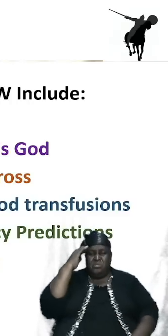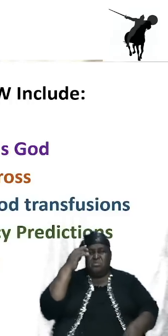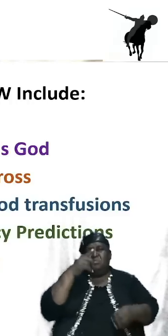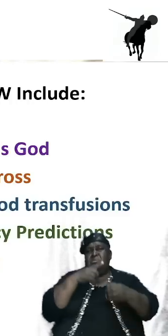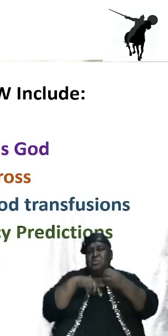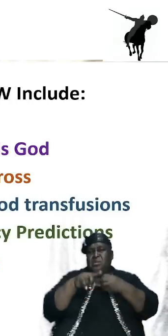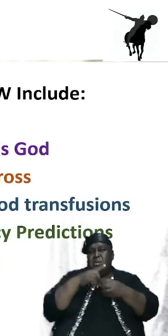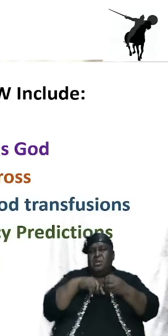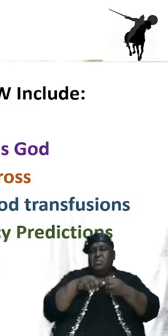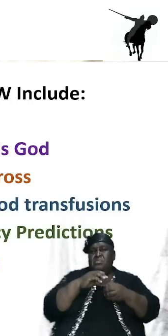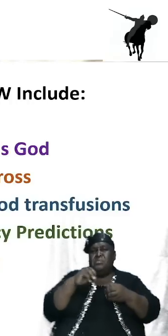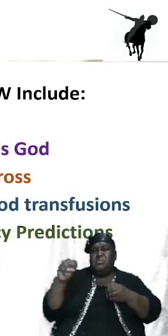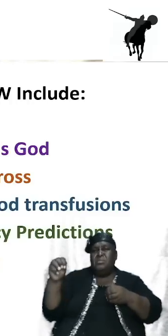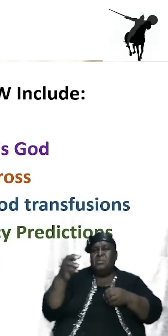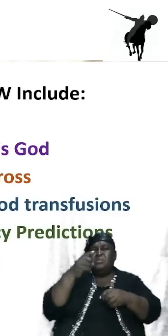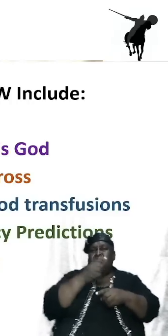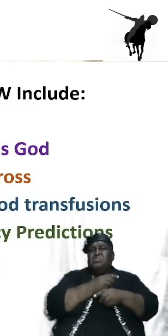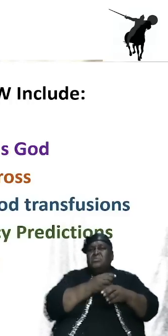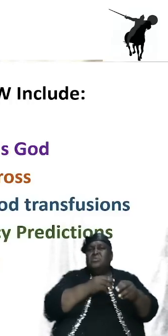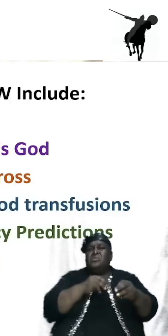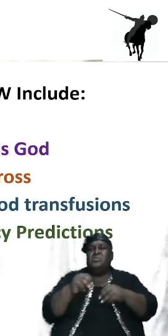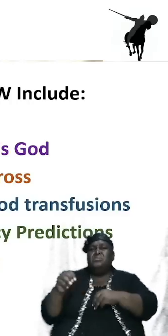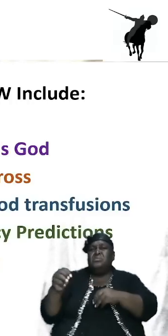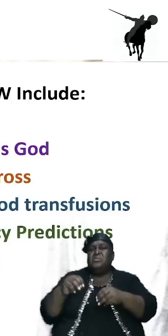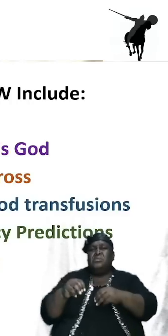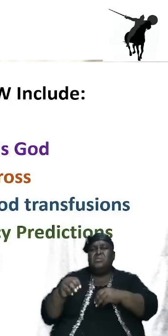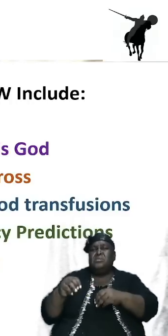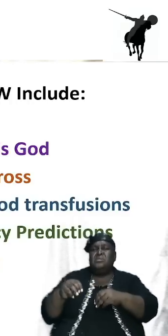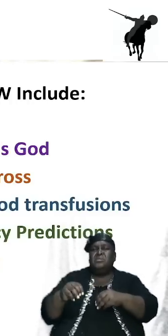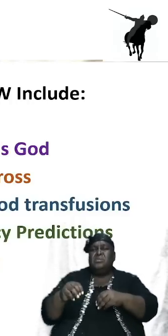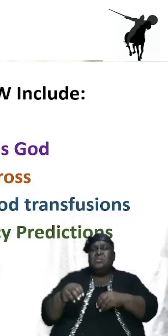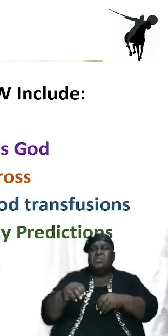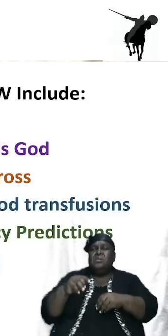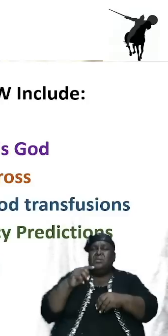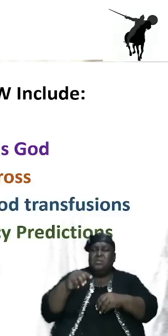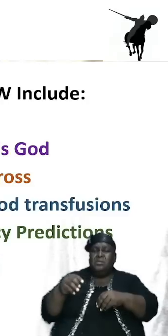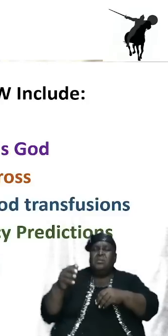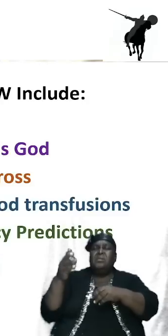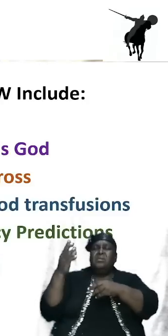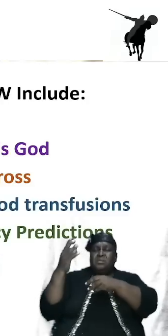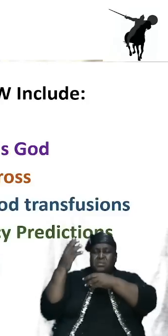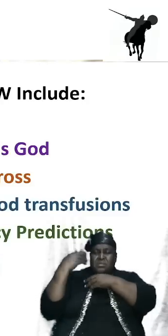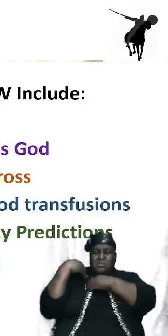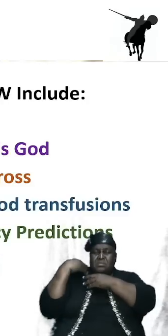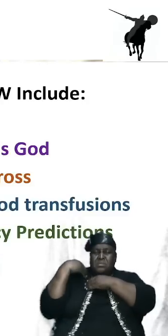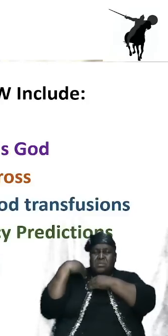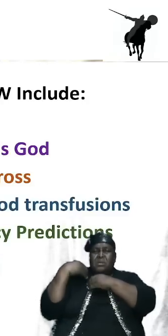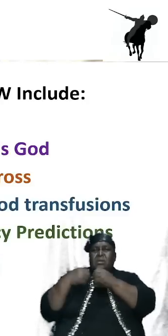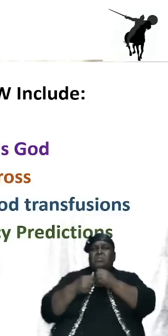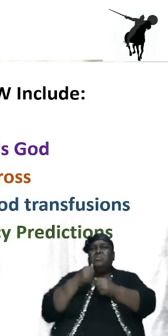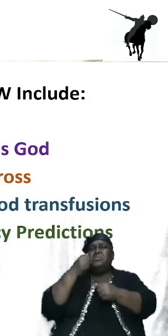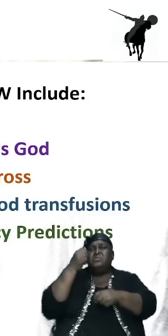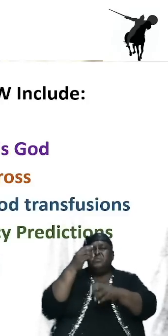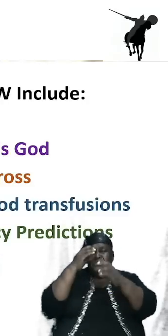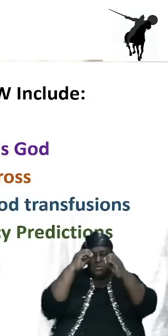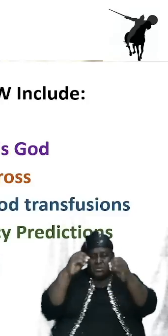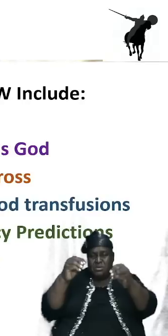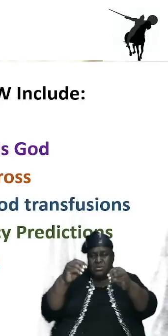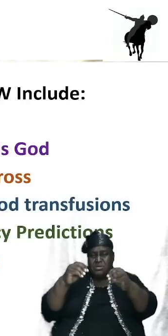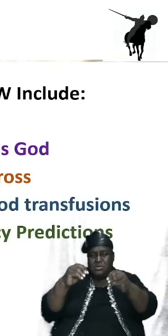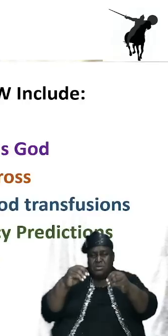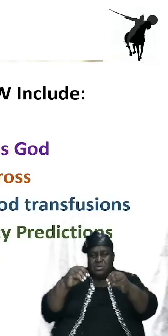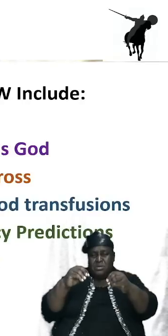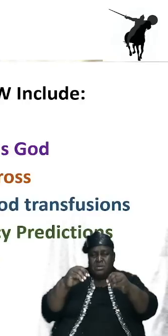about people like Ellen G. White. And he accepted most of the teachings of the Adventists, not the